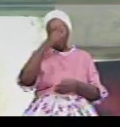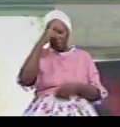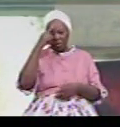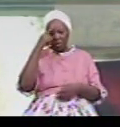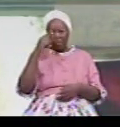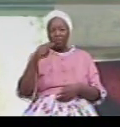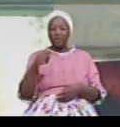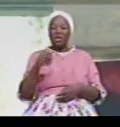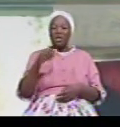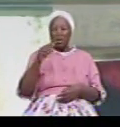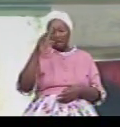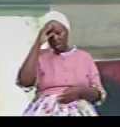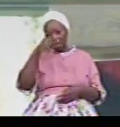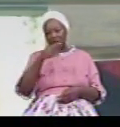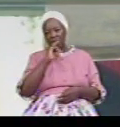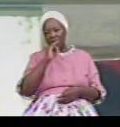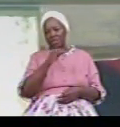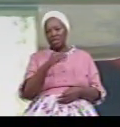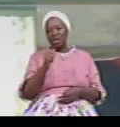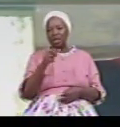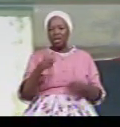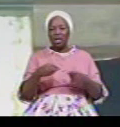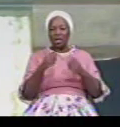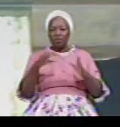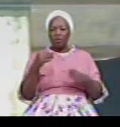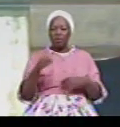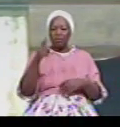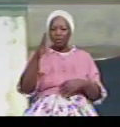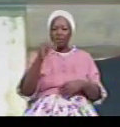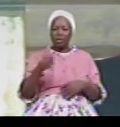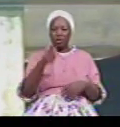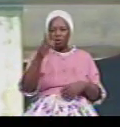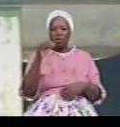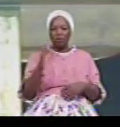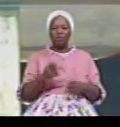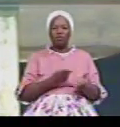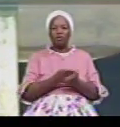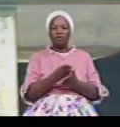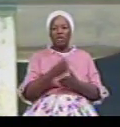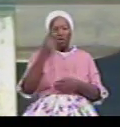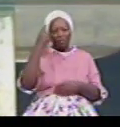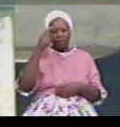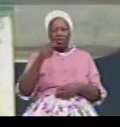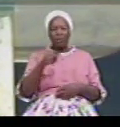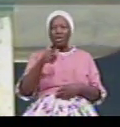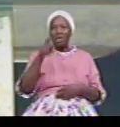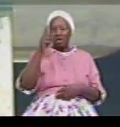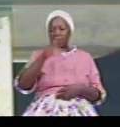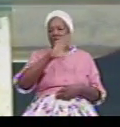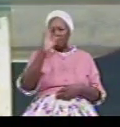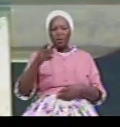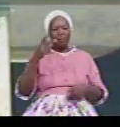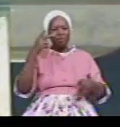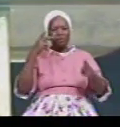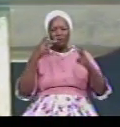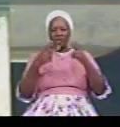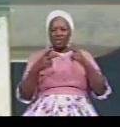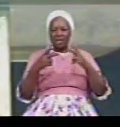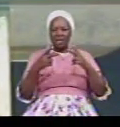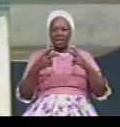with God, the God of truth. For he never prophesied